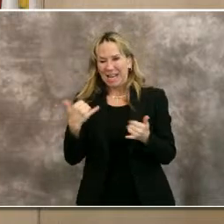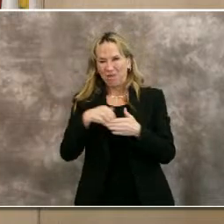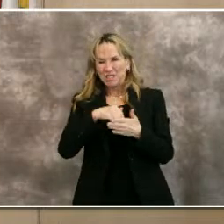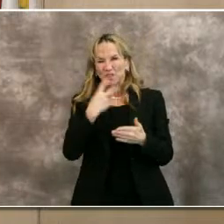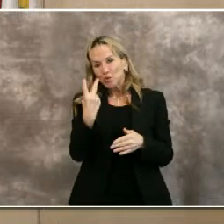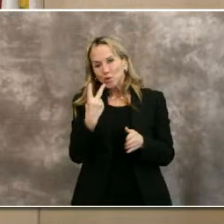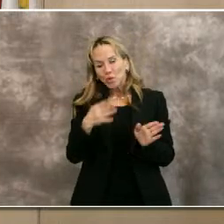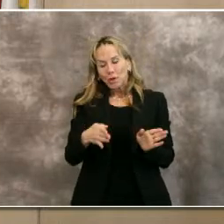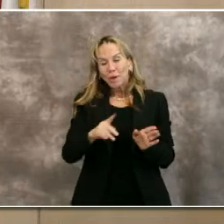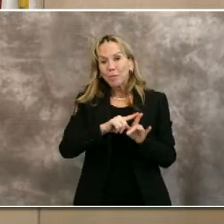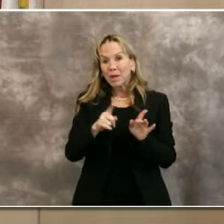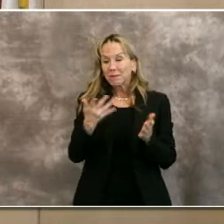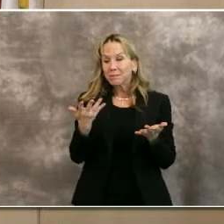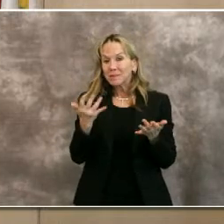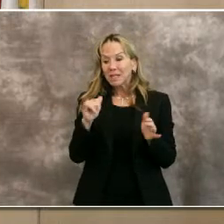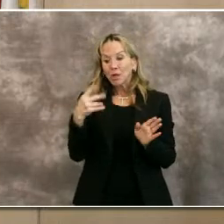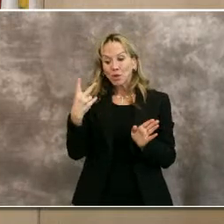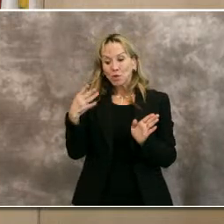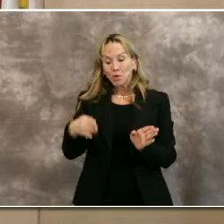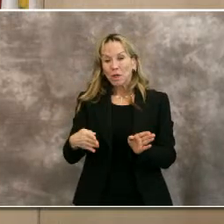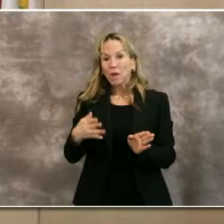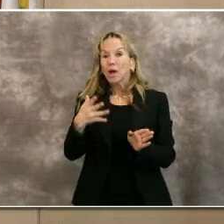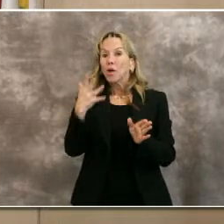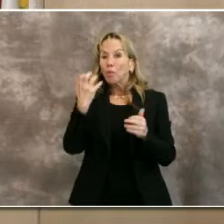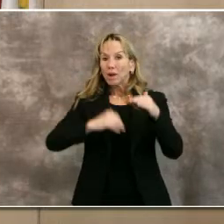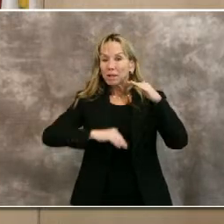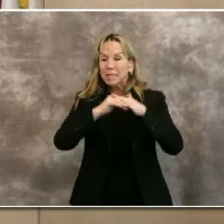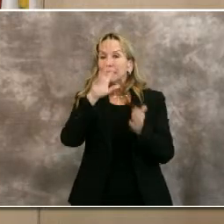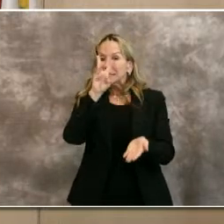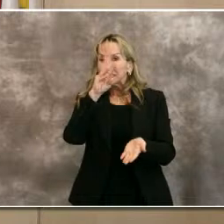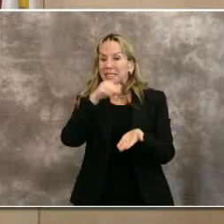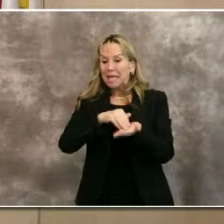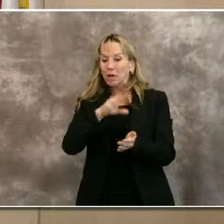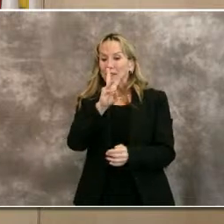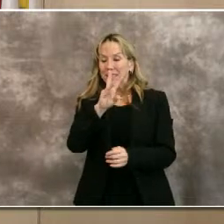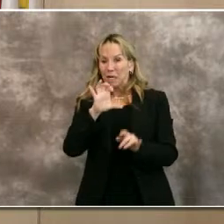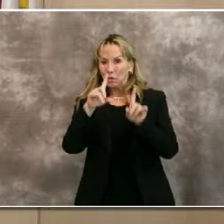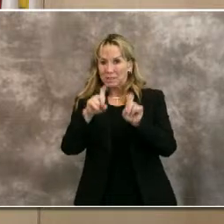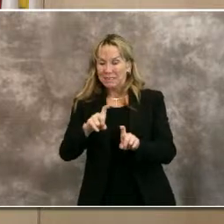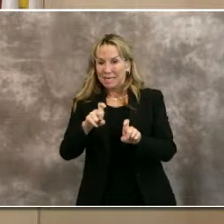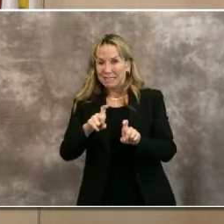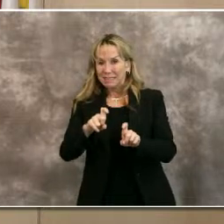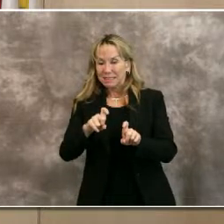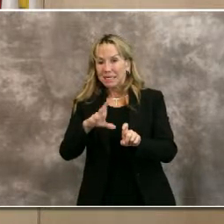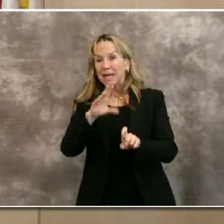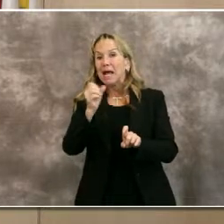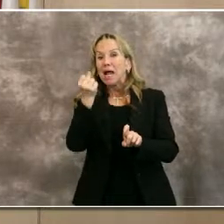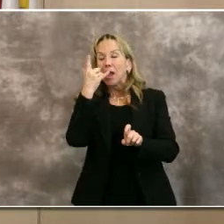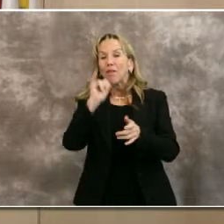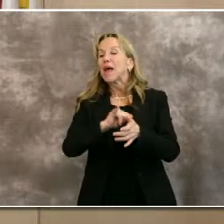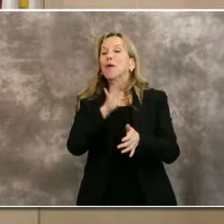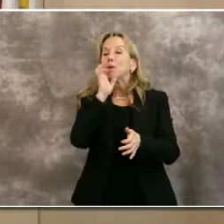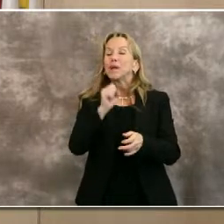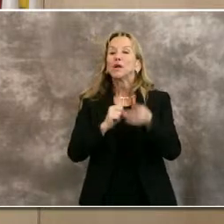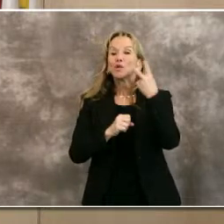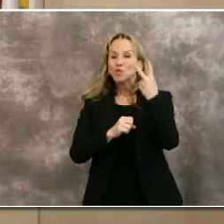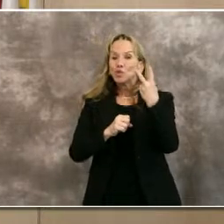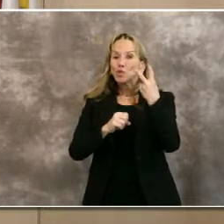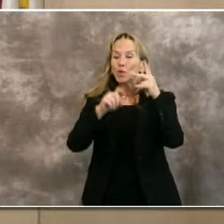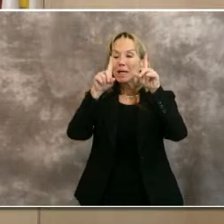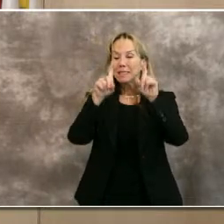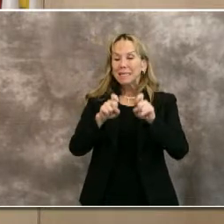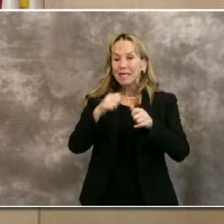2 target, is 6,600. And that is 2 tests per 1,000. Again, these